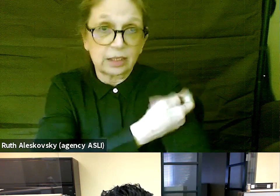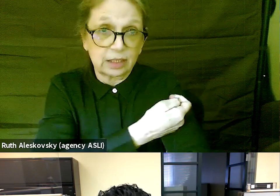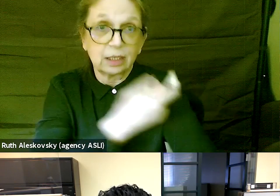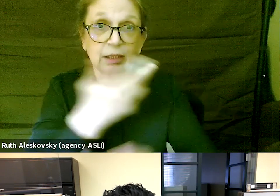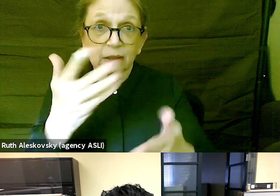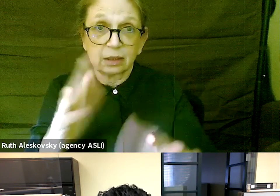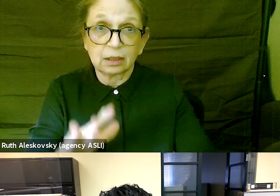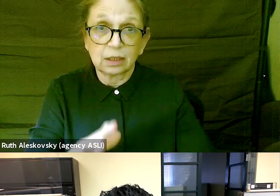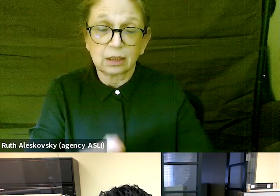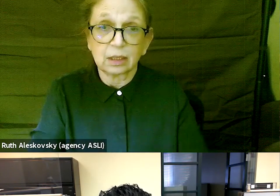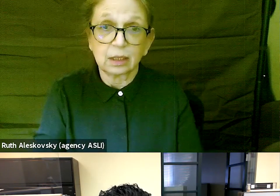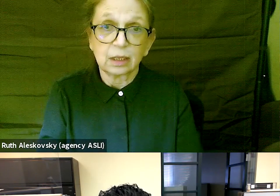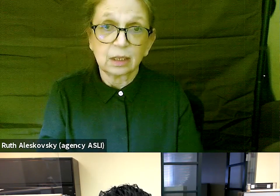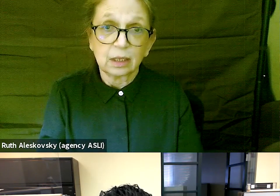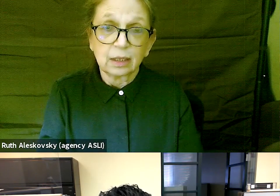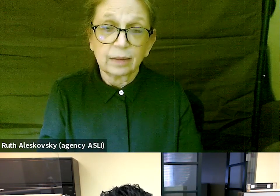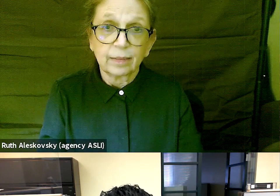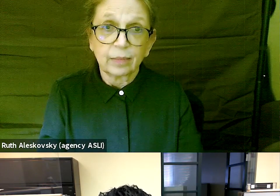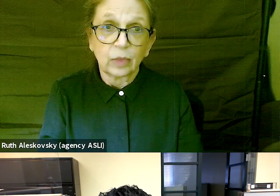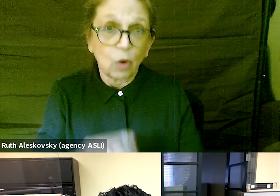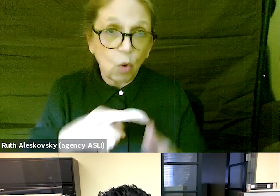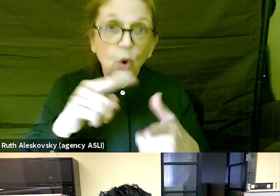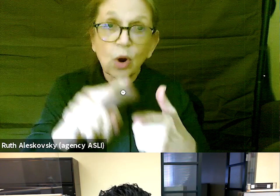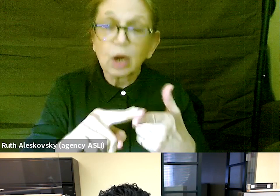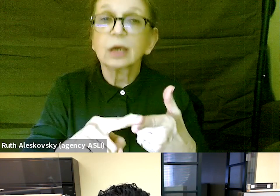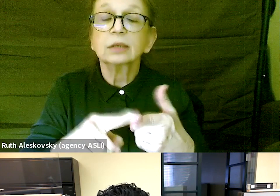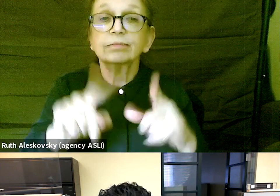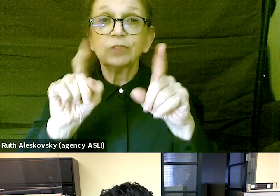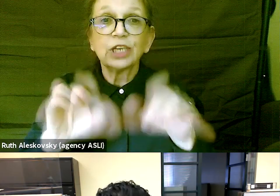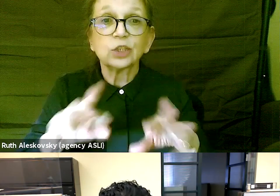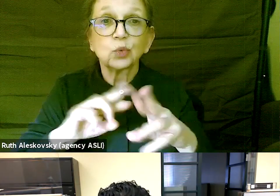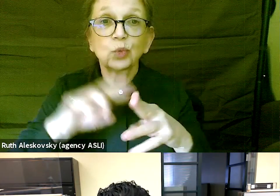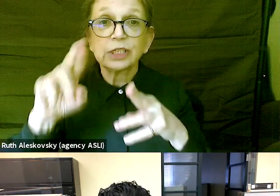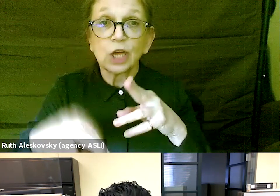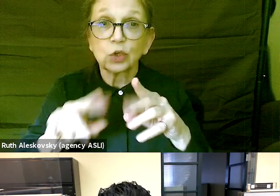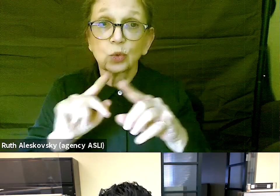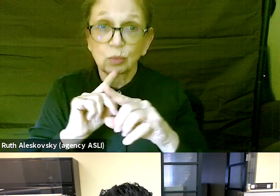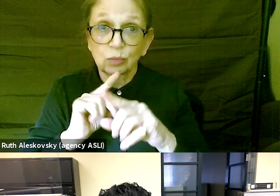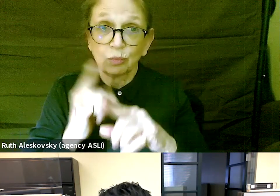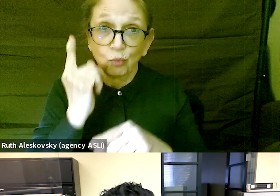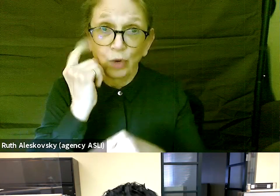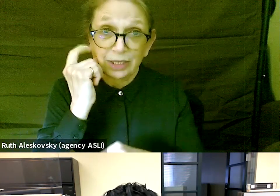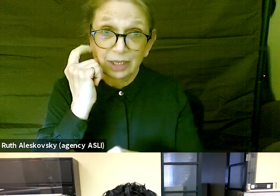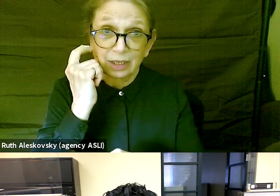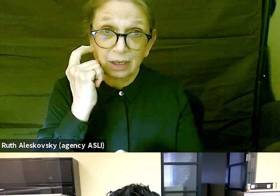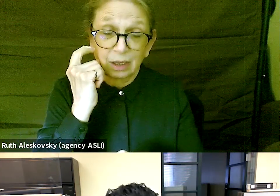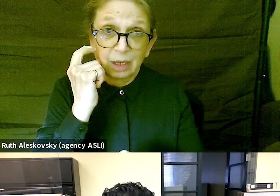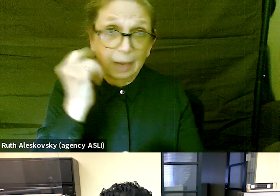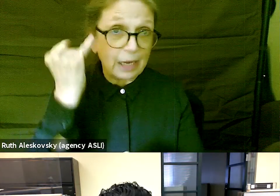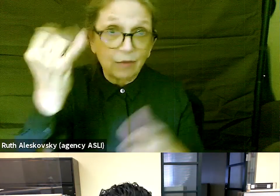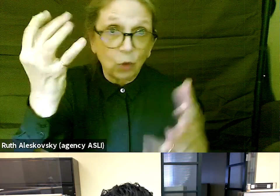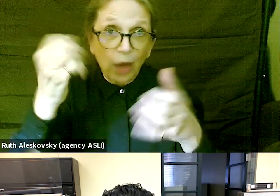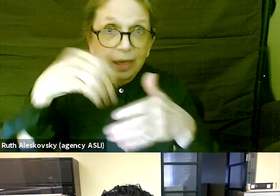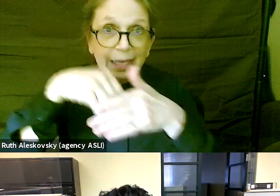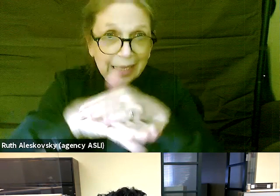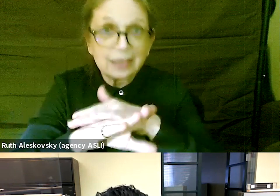a recent result, test result to even get into the building. So that exists,